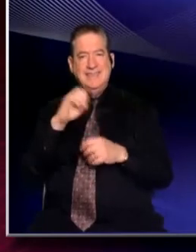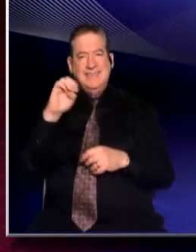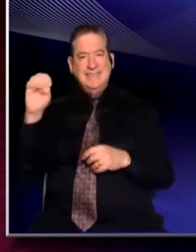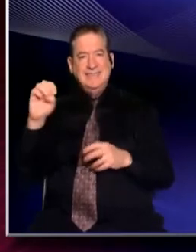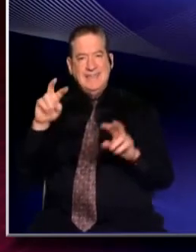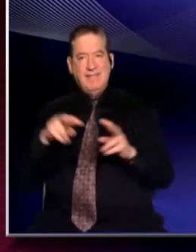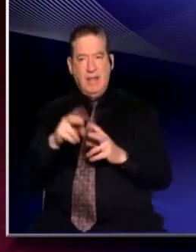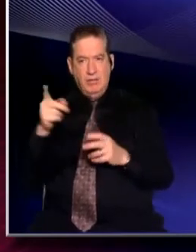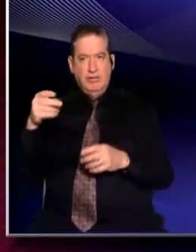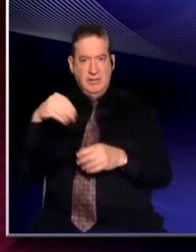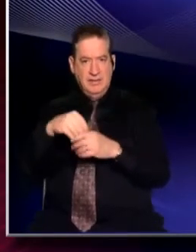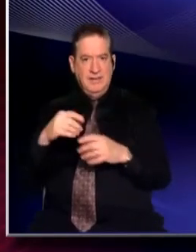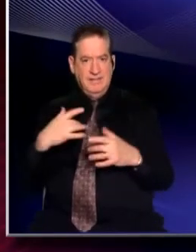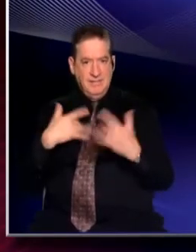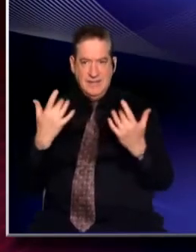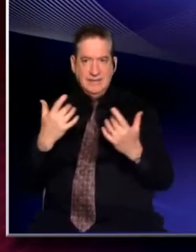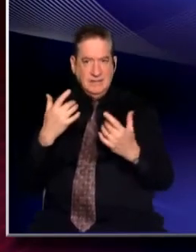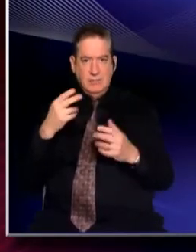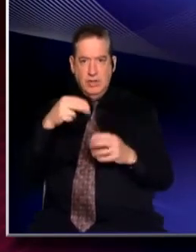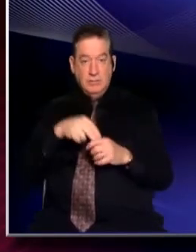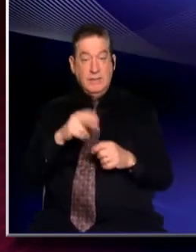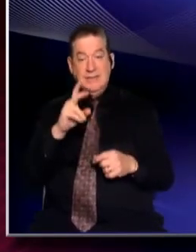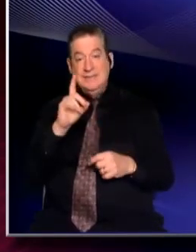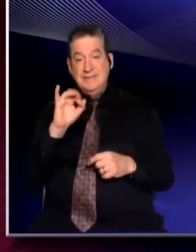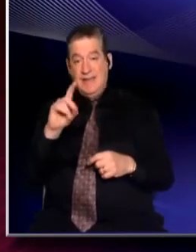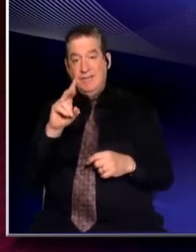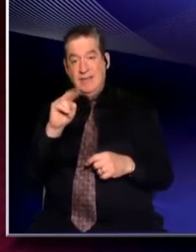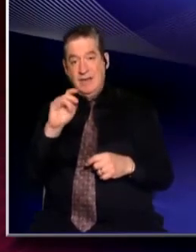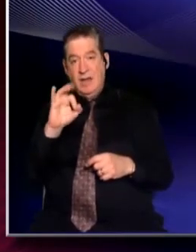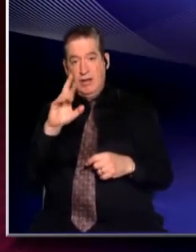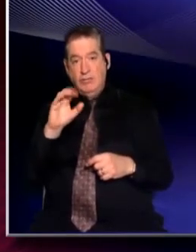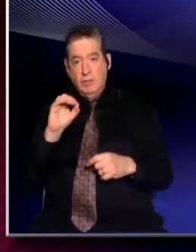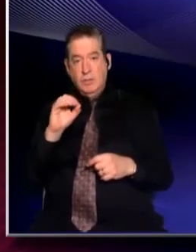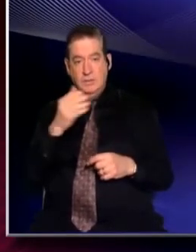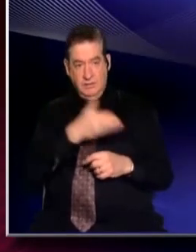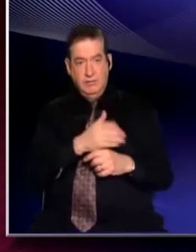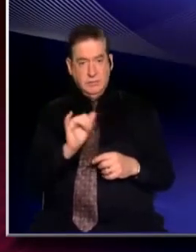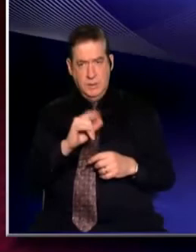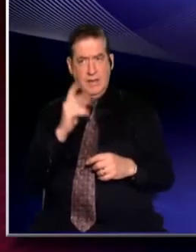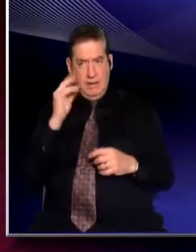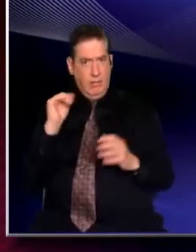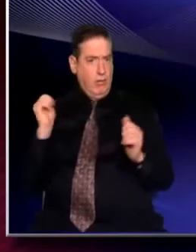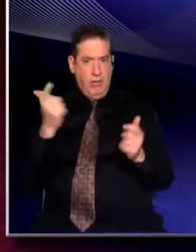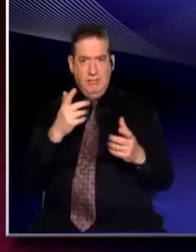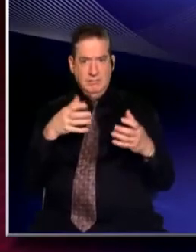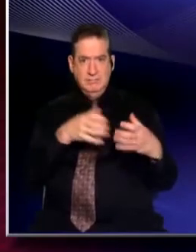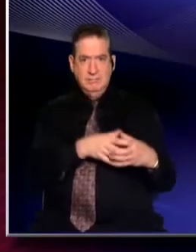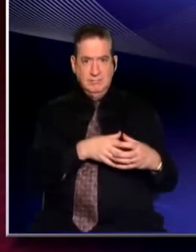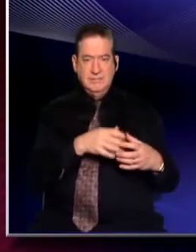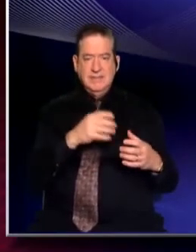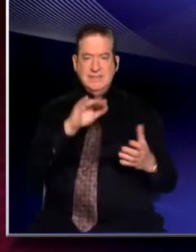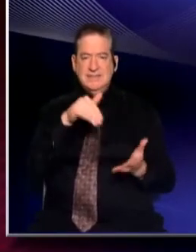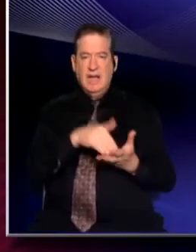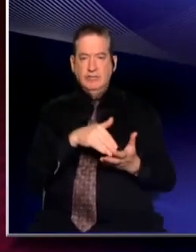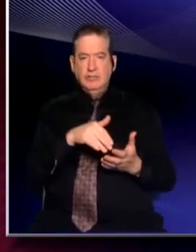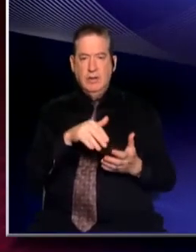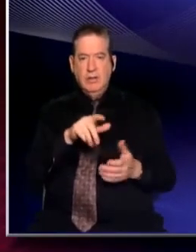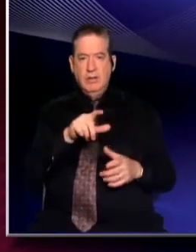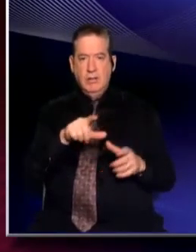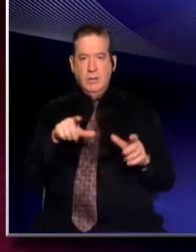they're participating in. Maybe David Nigro was there as well. They could say, hey guys, let's all get together in a central